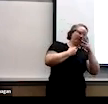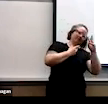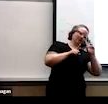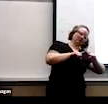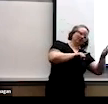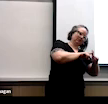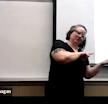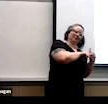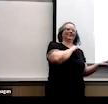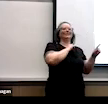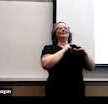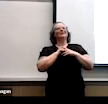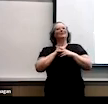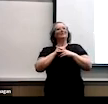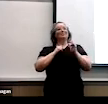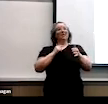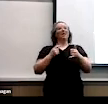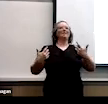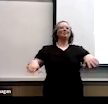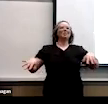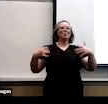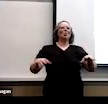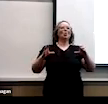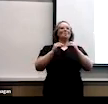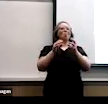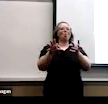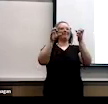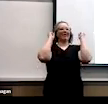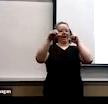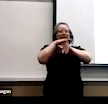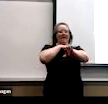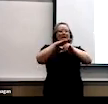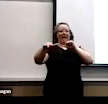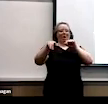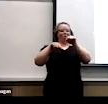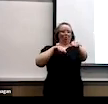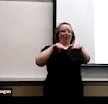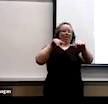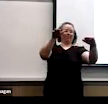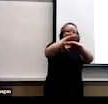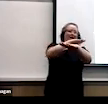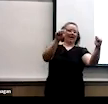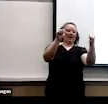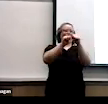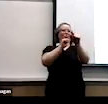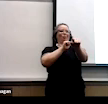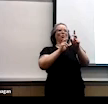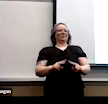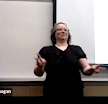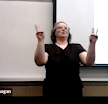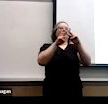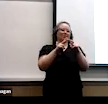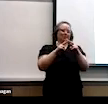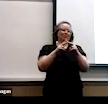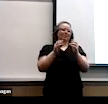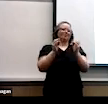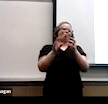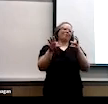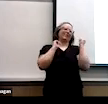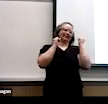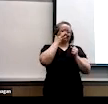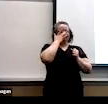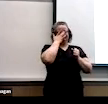goalposts for us because we can actually see more people in a more timely fashion. The reality is that many of our patients still don't